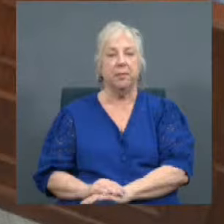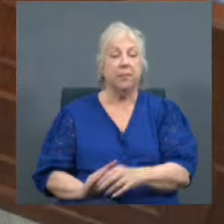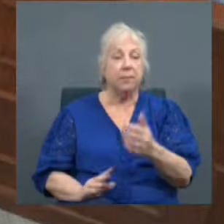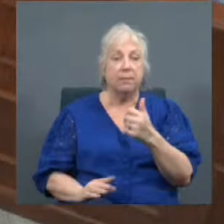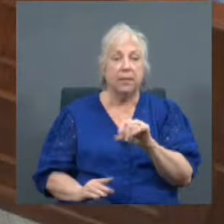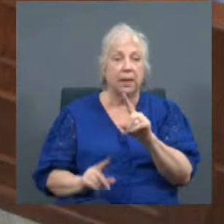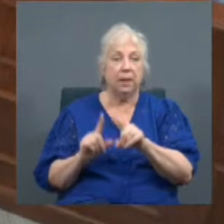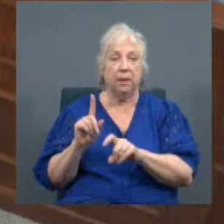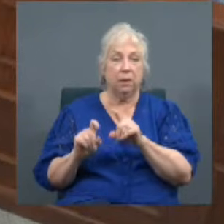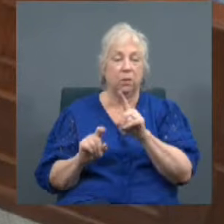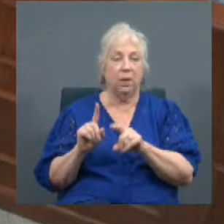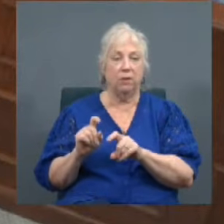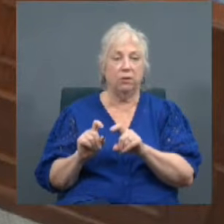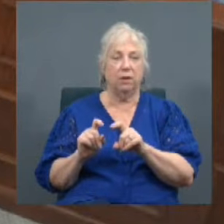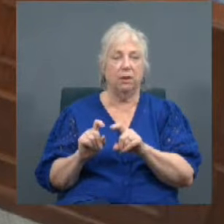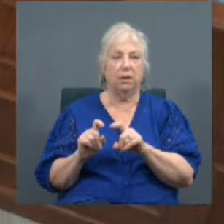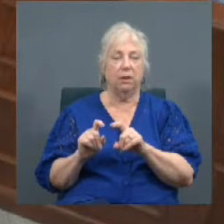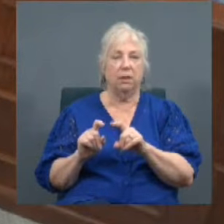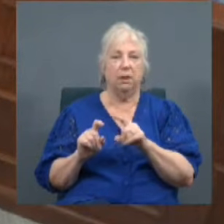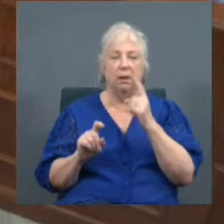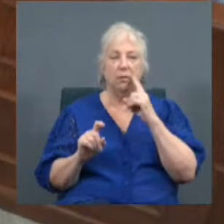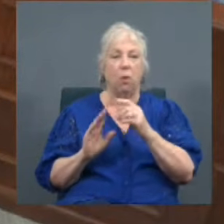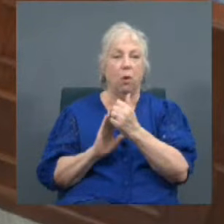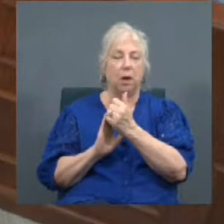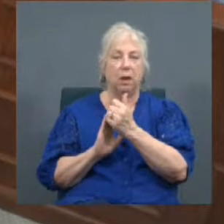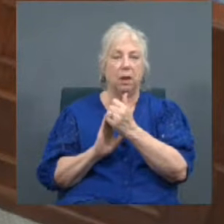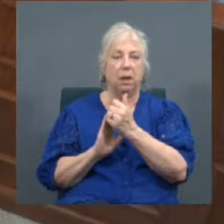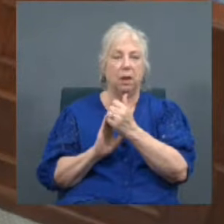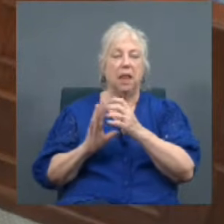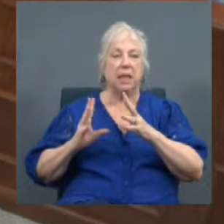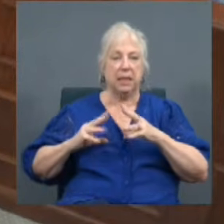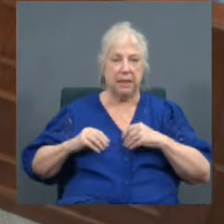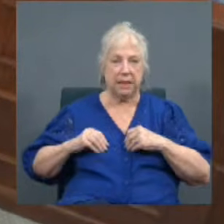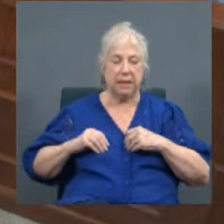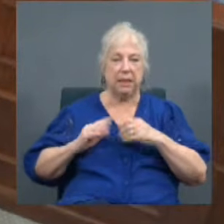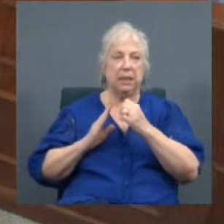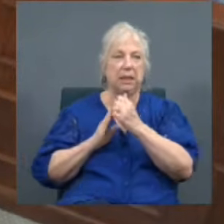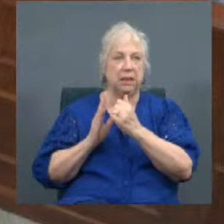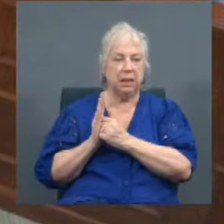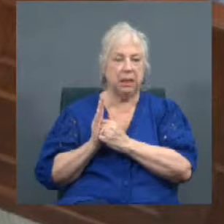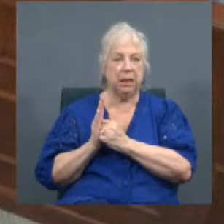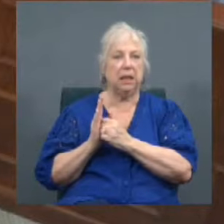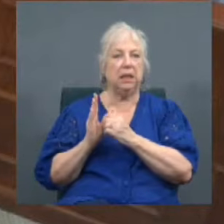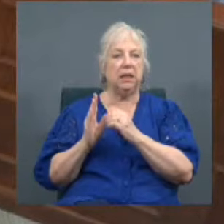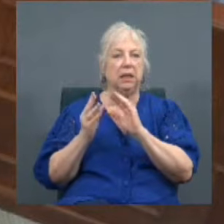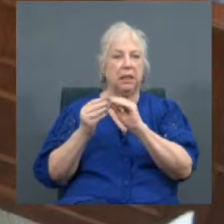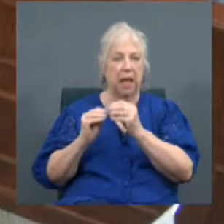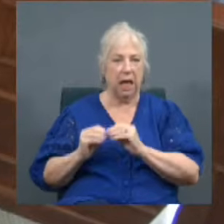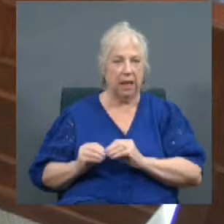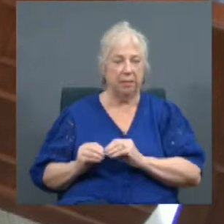Any questions for the agenda, consent agenda items?